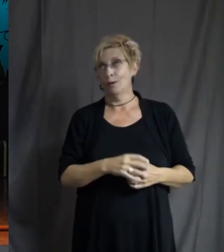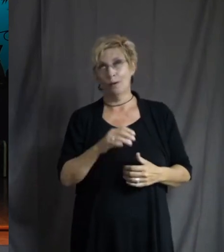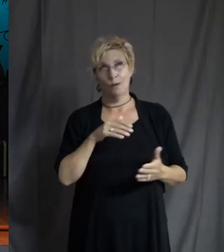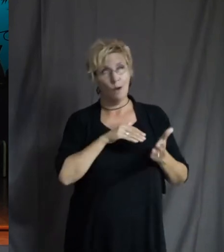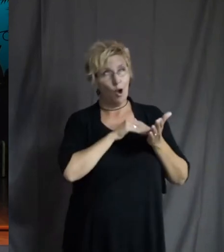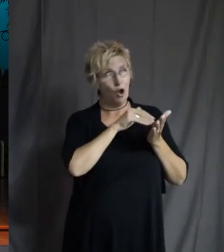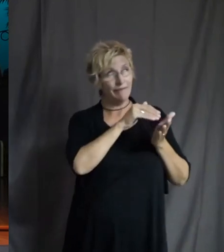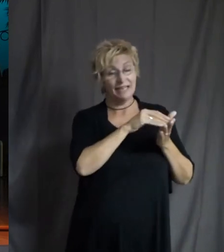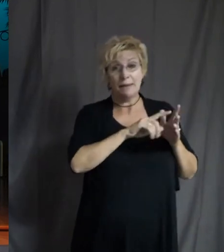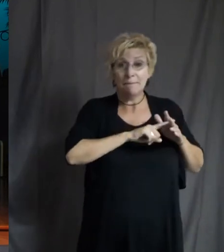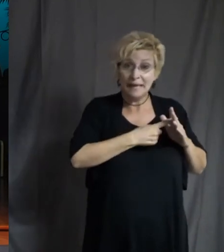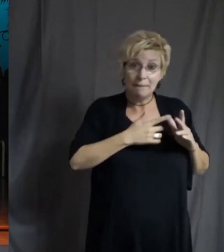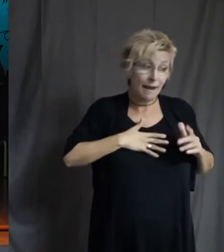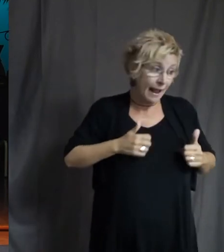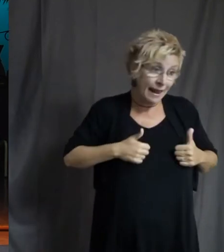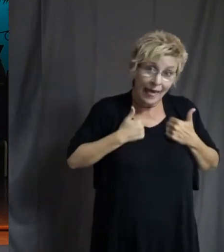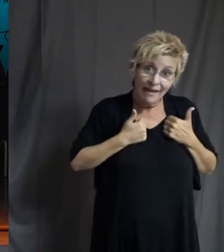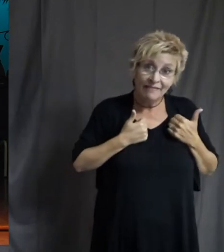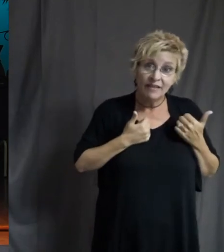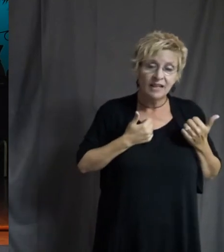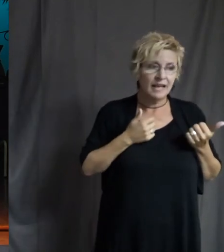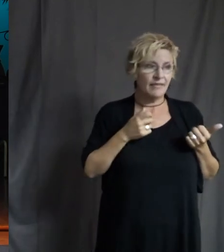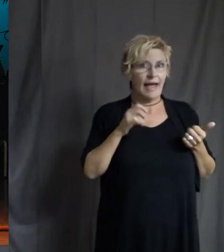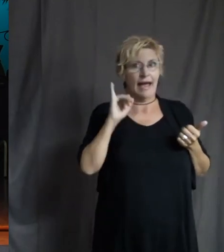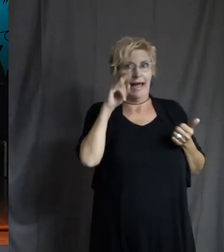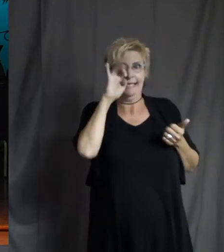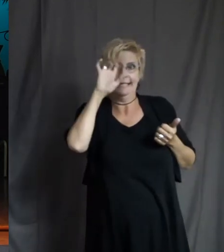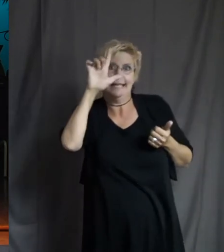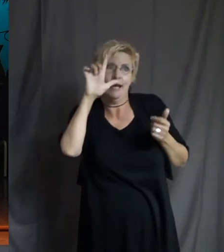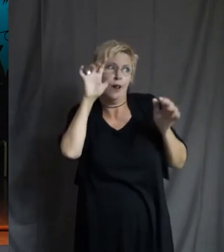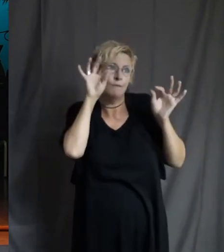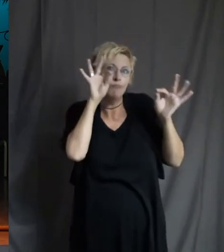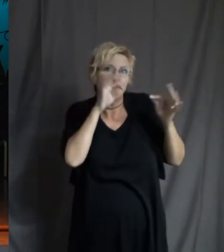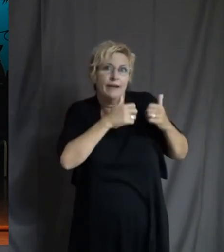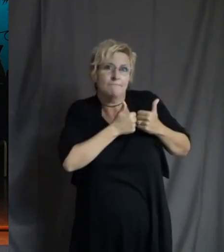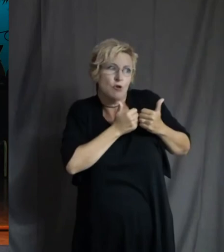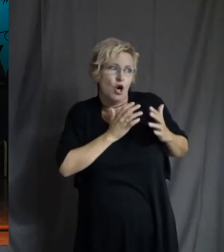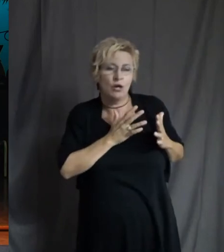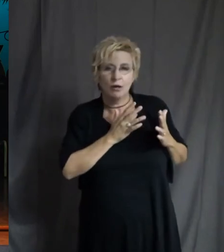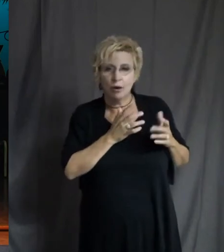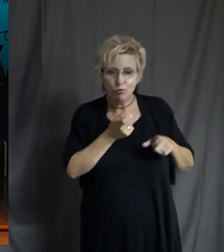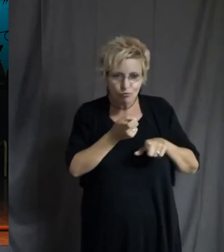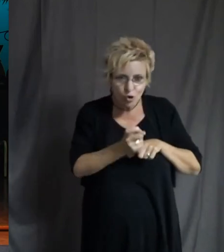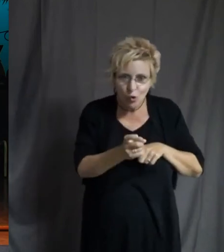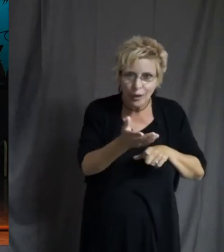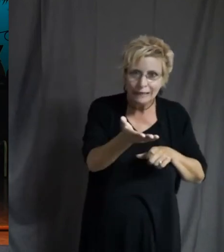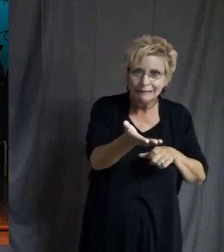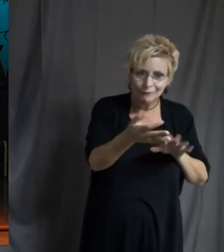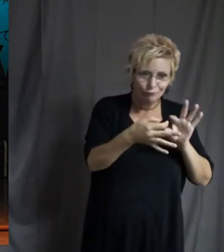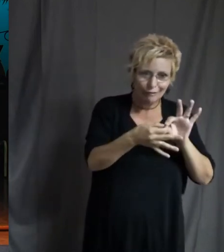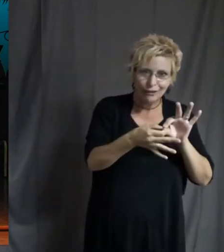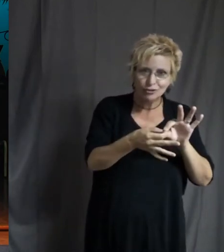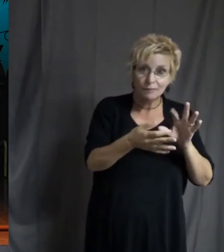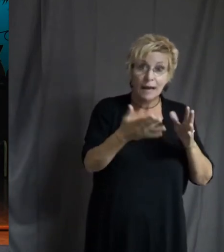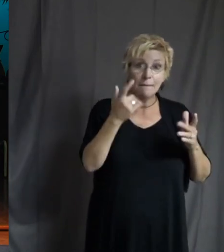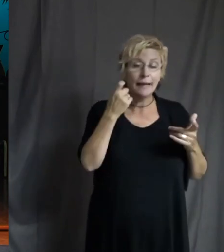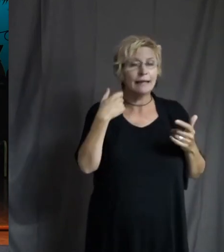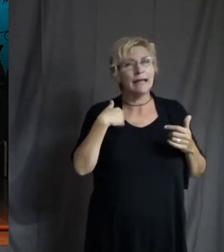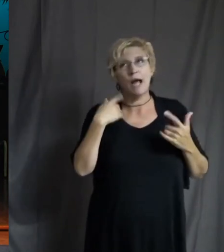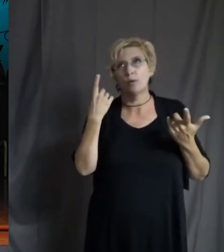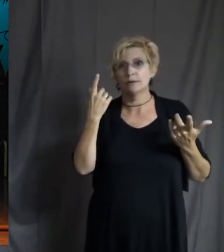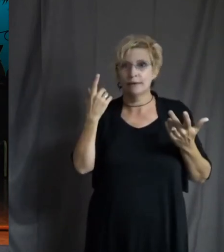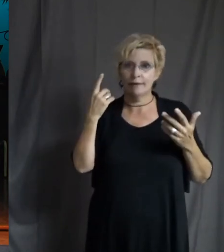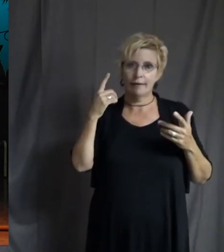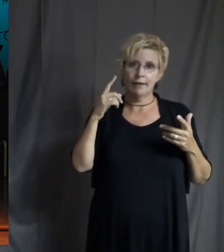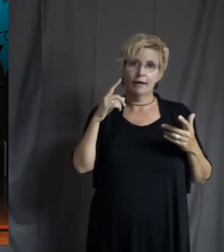times early in my life, that ideal partner ruined some of my relationships because I was always